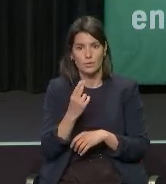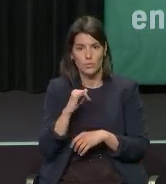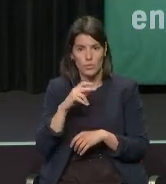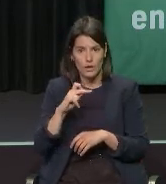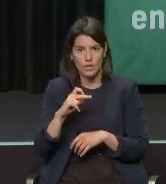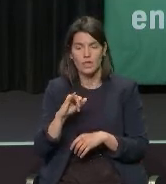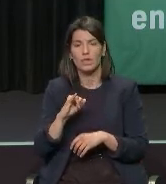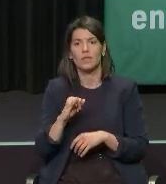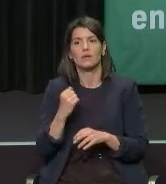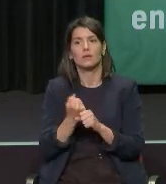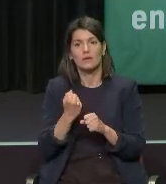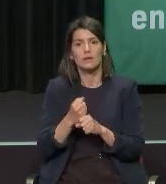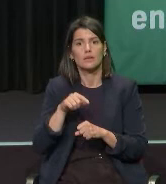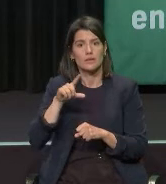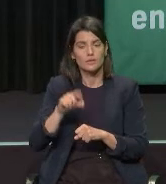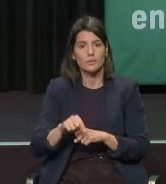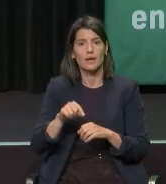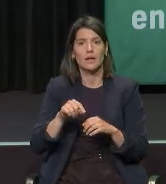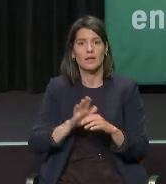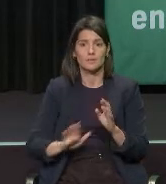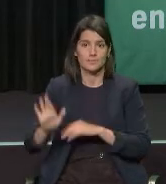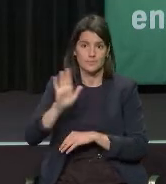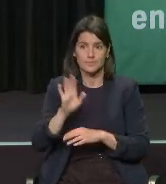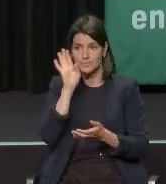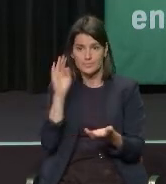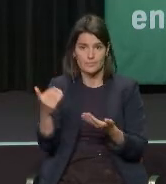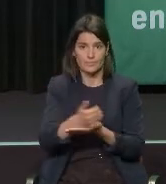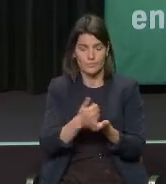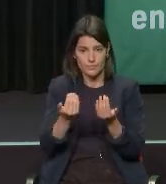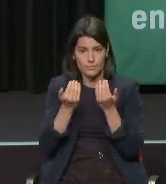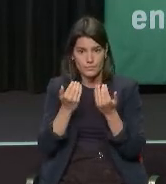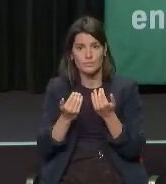And here we combined the national inventory plots